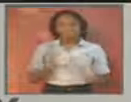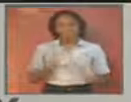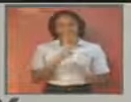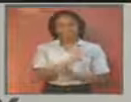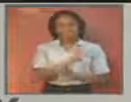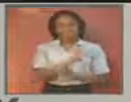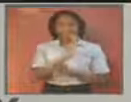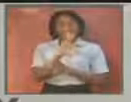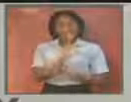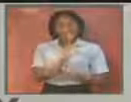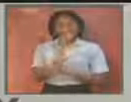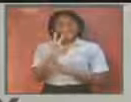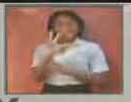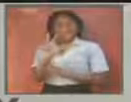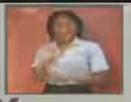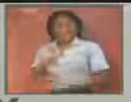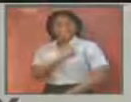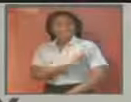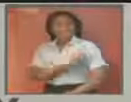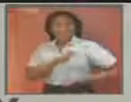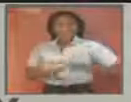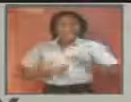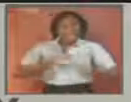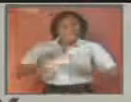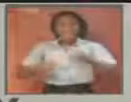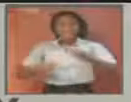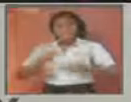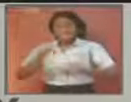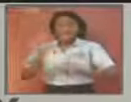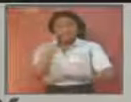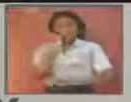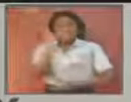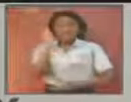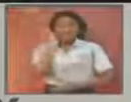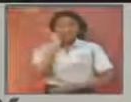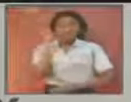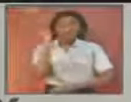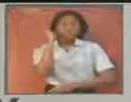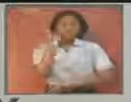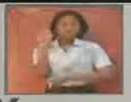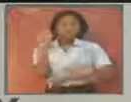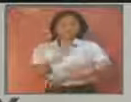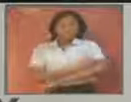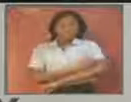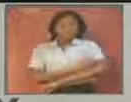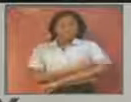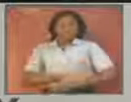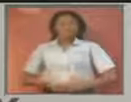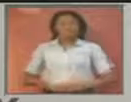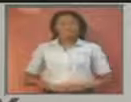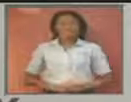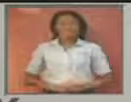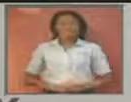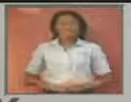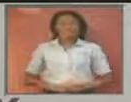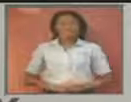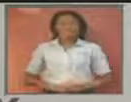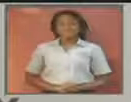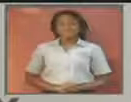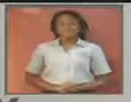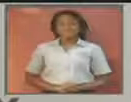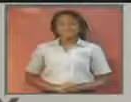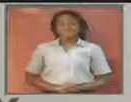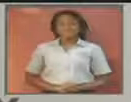433 per day, all right, an average at the centers at 433 per day. And before that, we were doing far